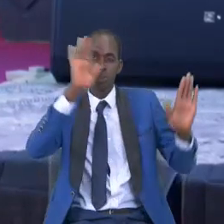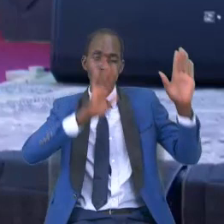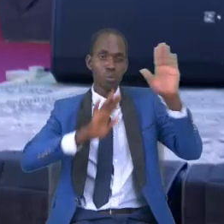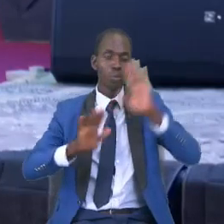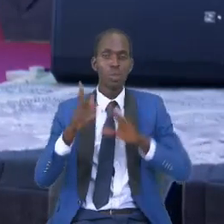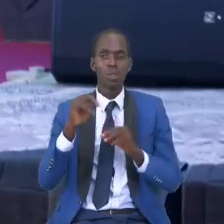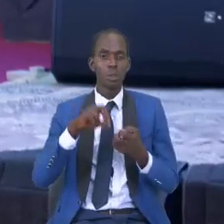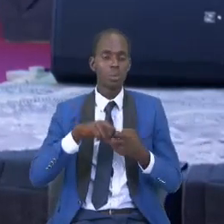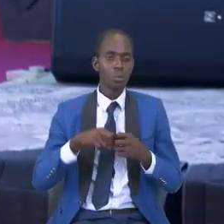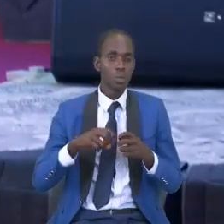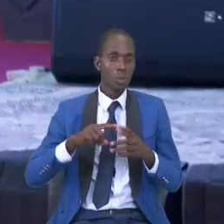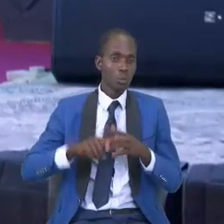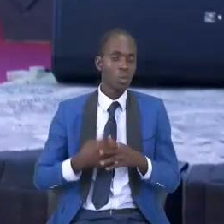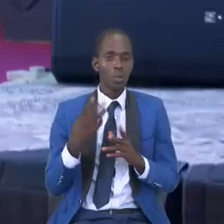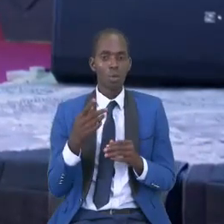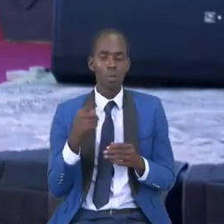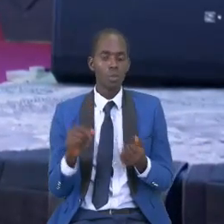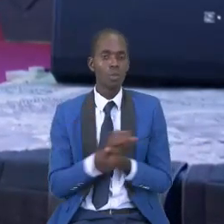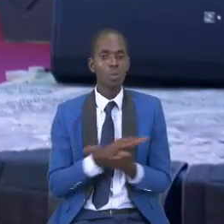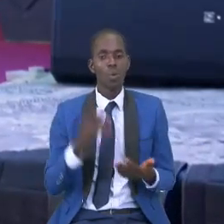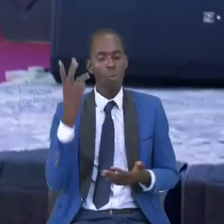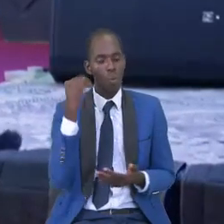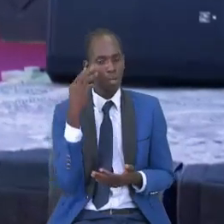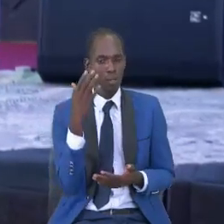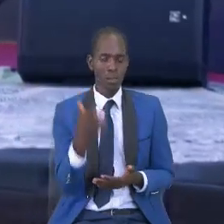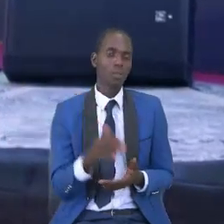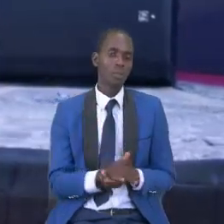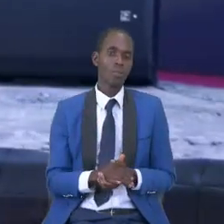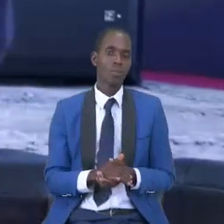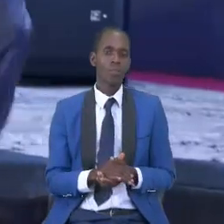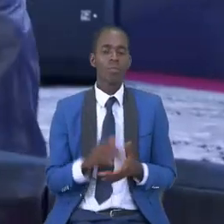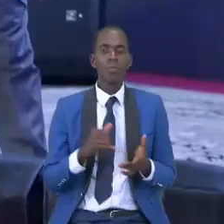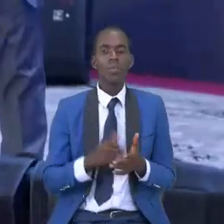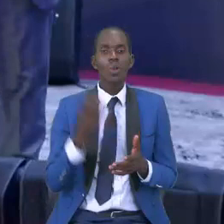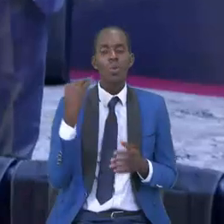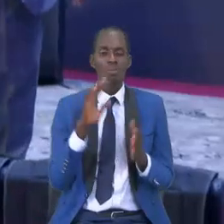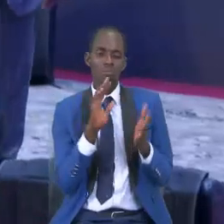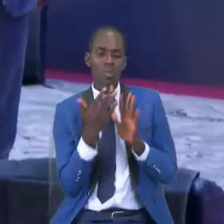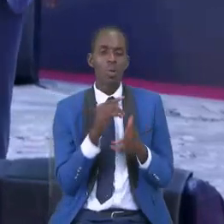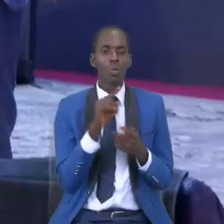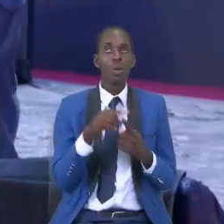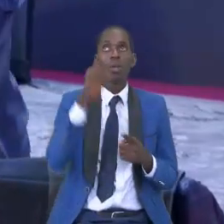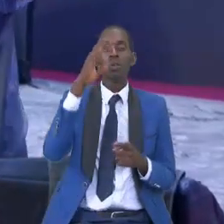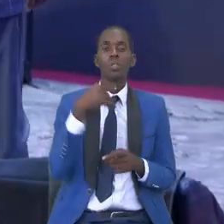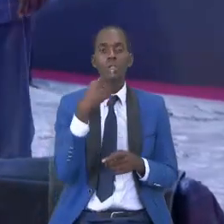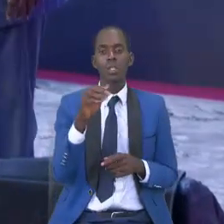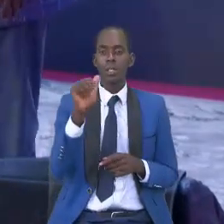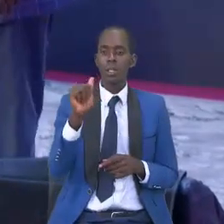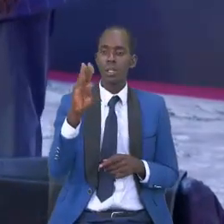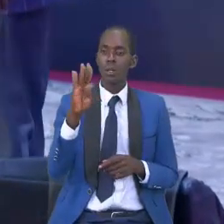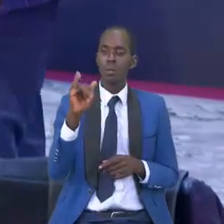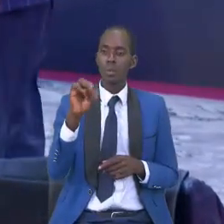right there. It was like when God told Abimelech, and he said, Abimelech, you are a dead man. For that woman,